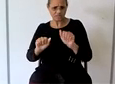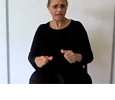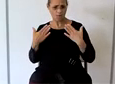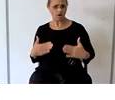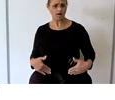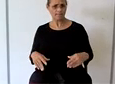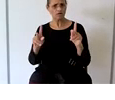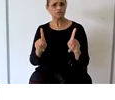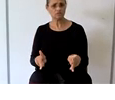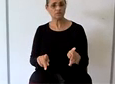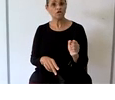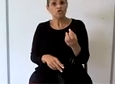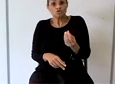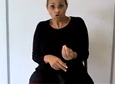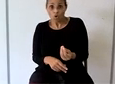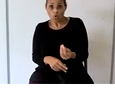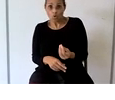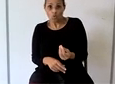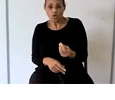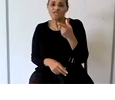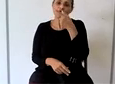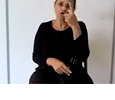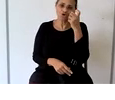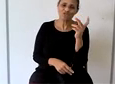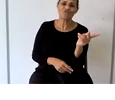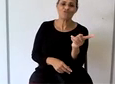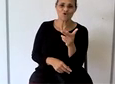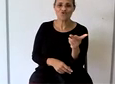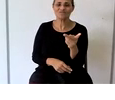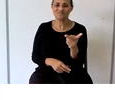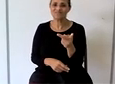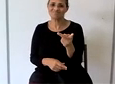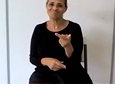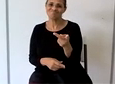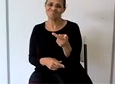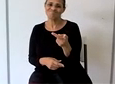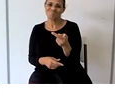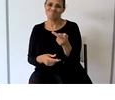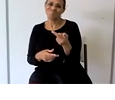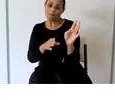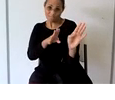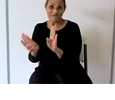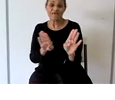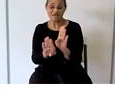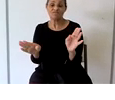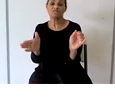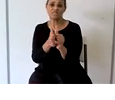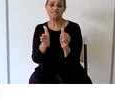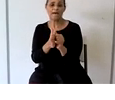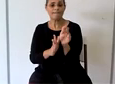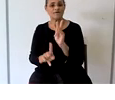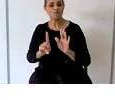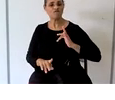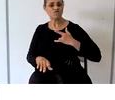person. So it's because of these portrayals that people are feeling